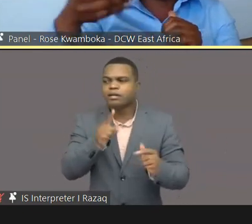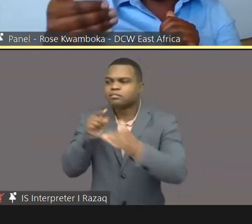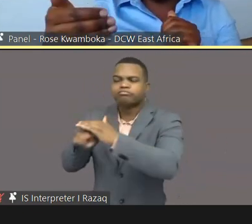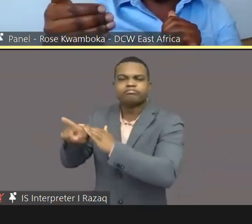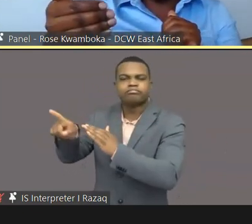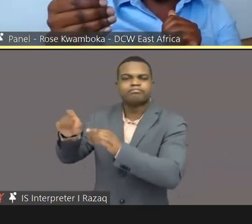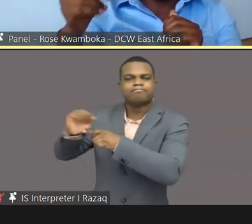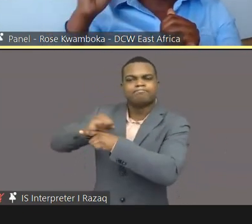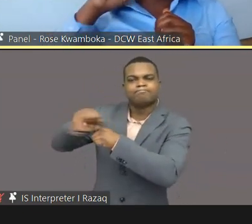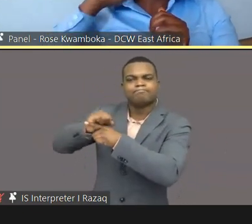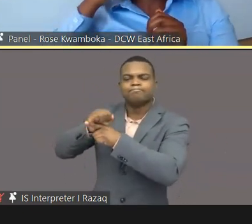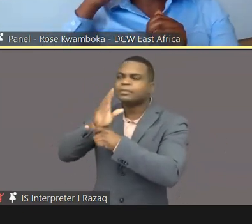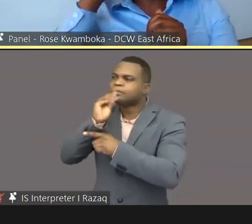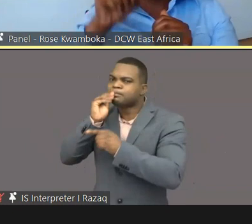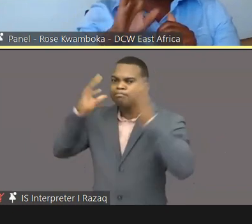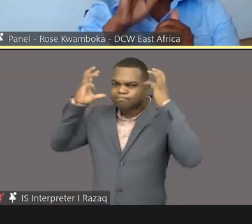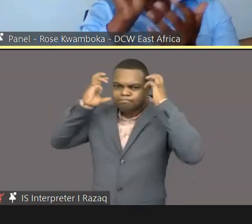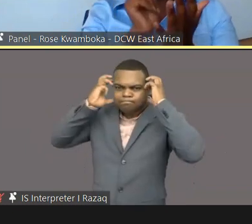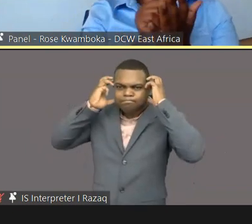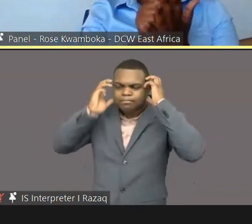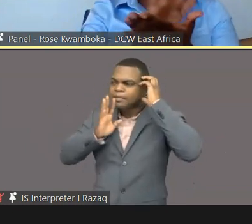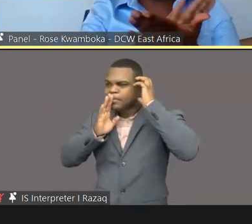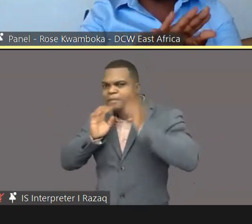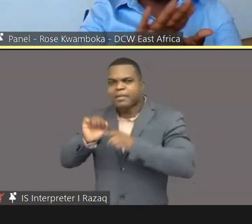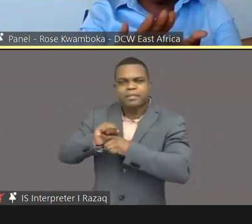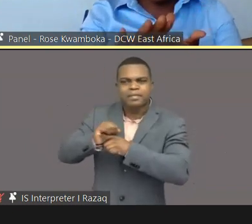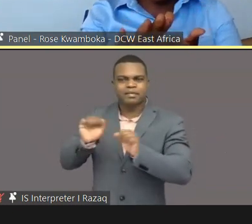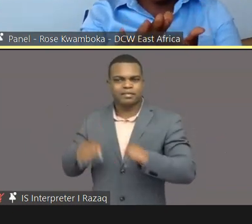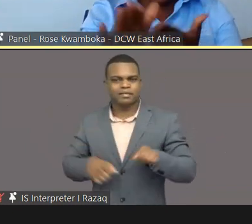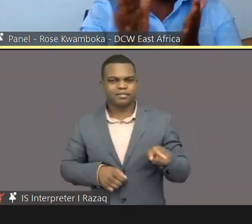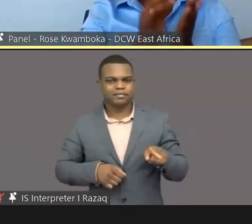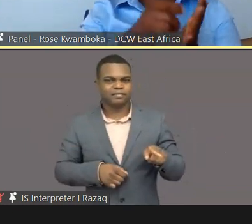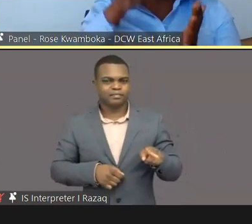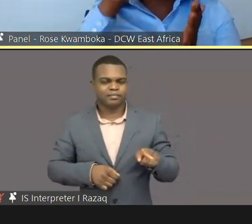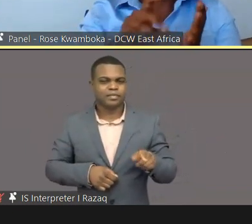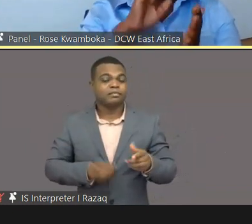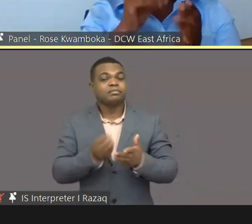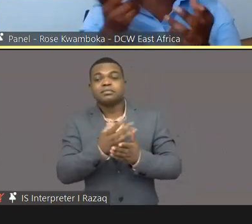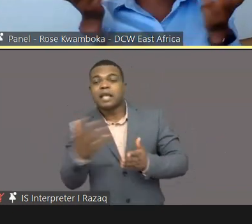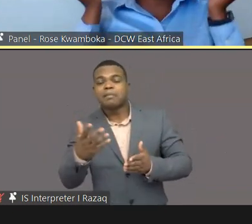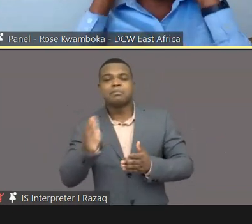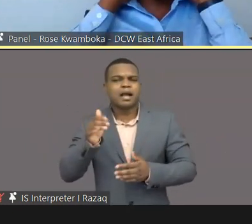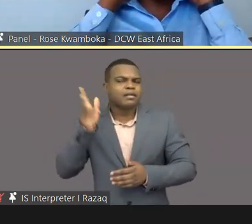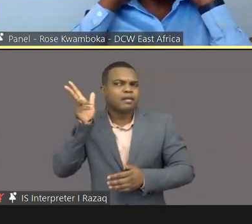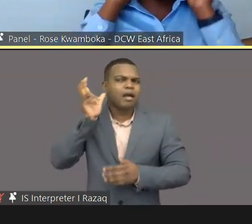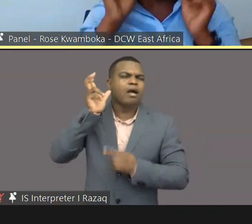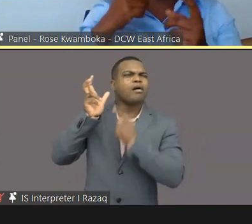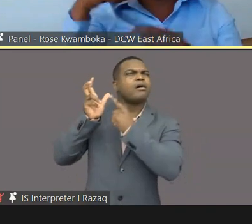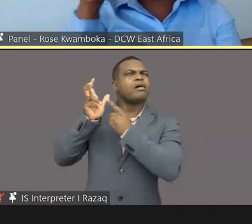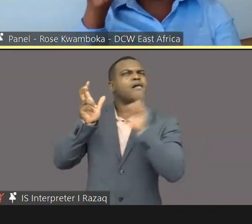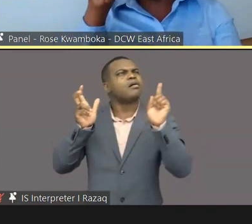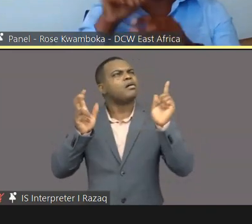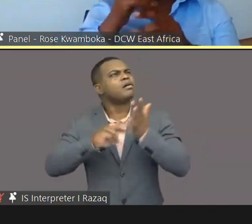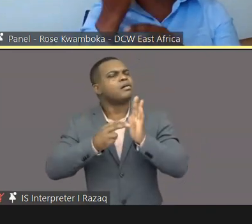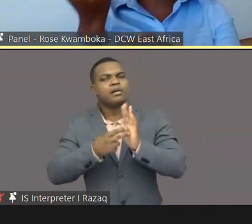changed regularly. The hearing aid must be kept clean, and it must be